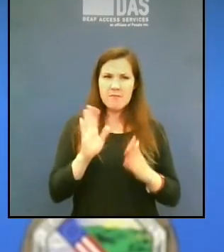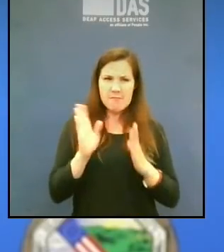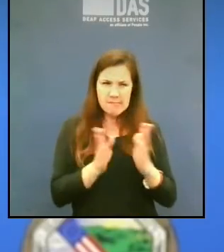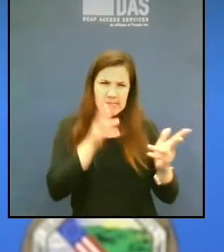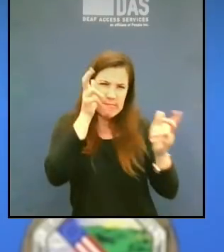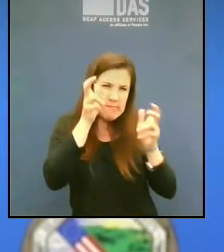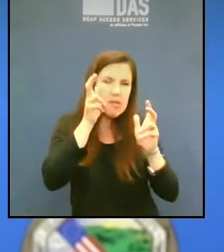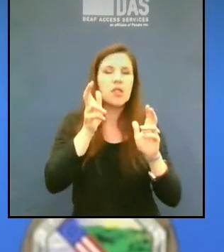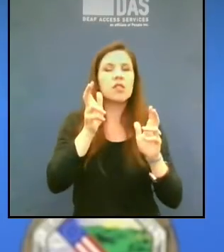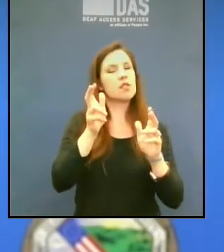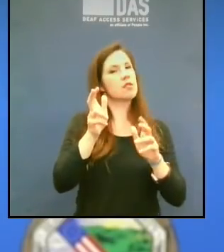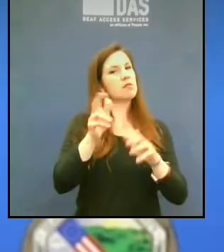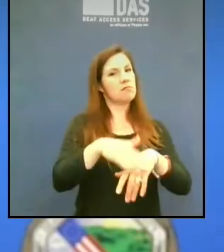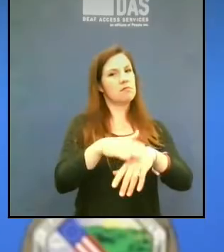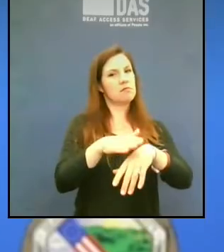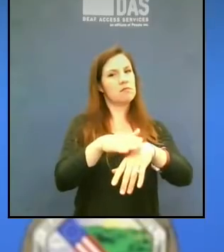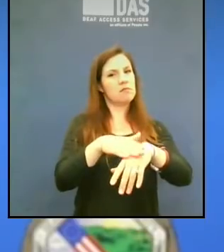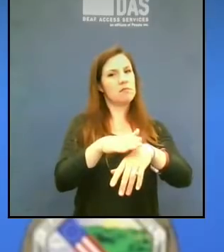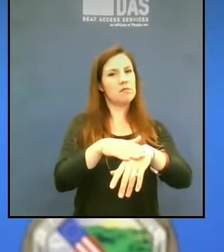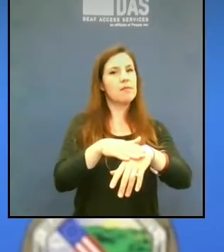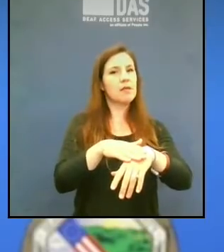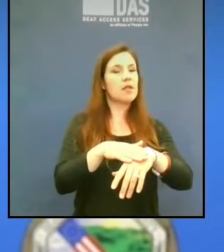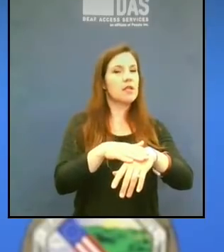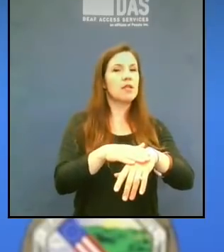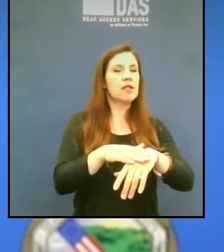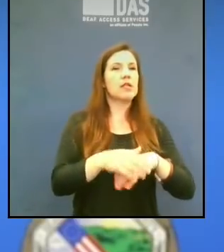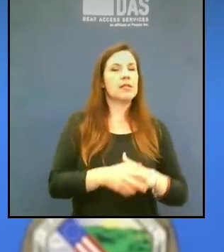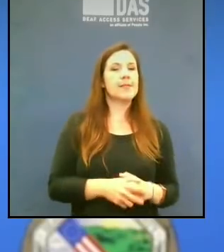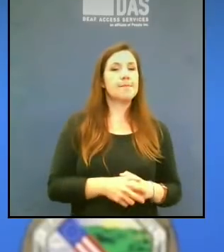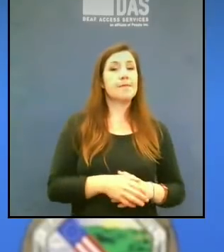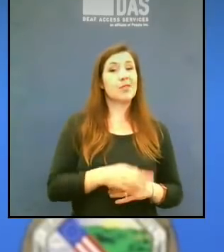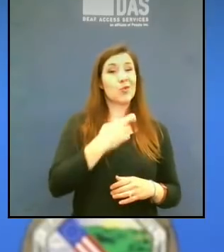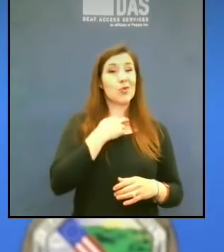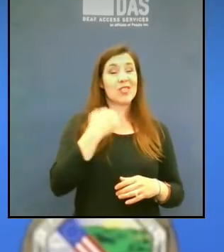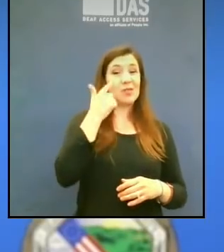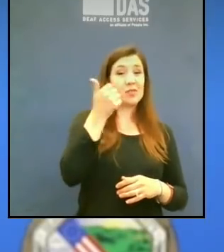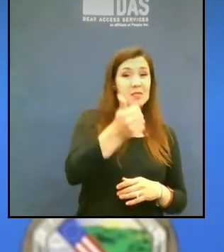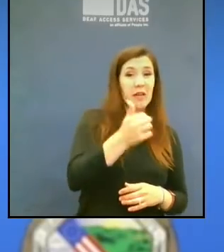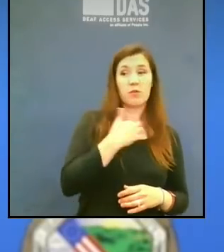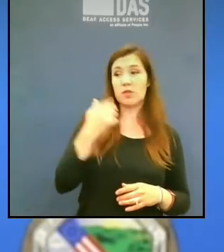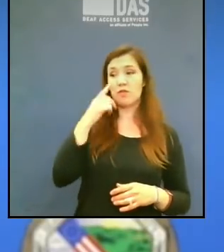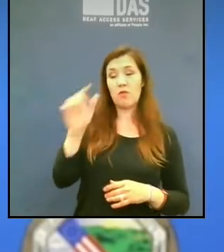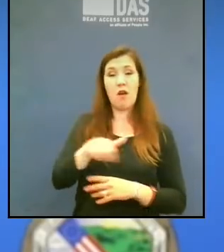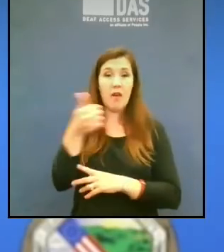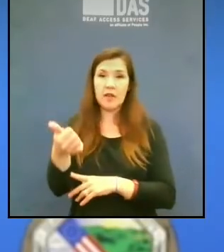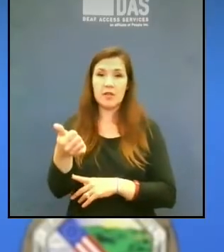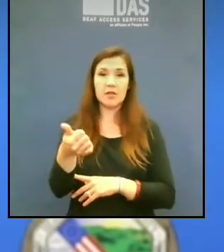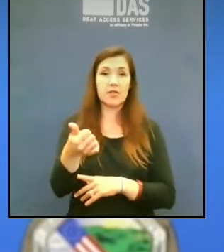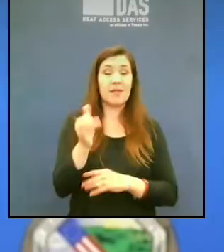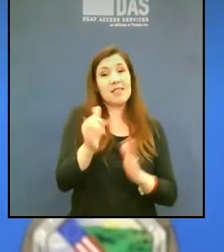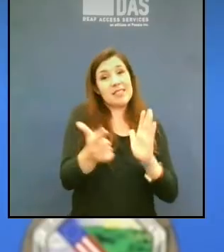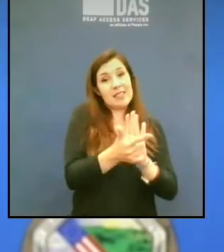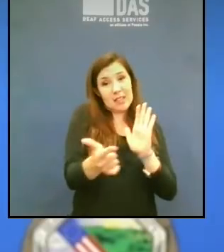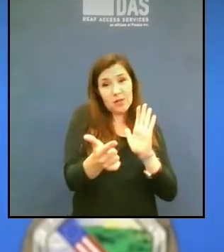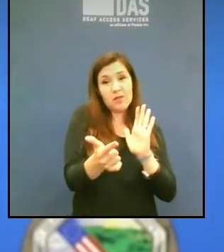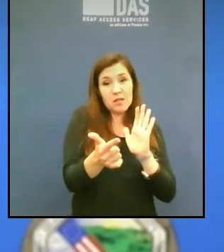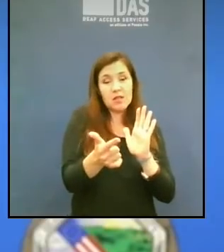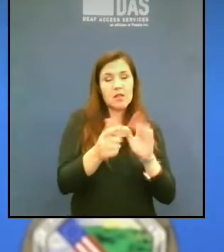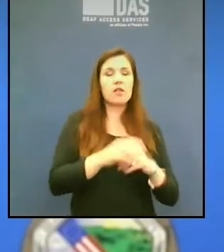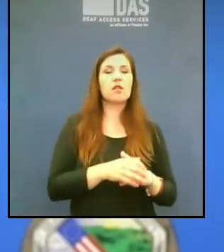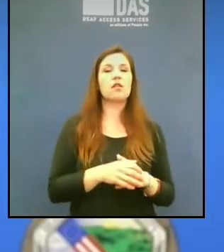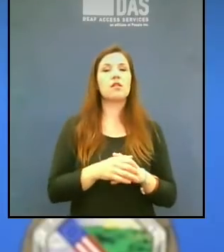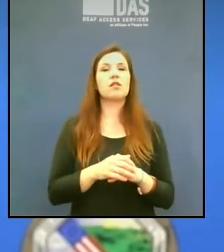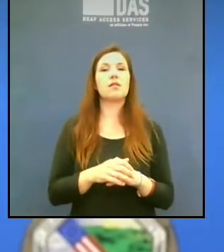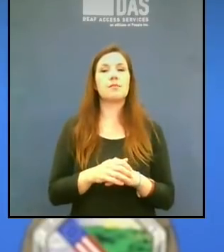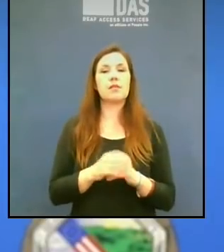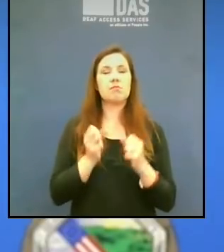our community, you are really going to put yourself and others at risk. Don't do it, of course, because it's breaking the law. But there's going to